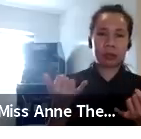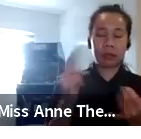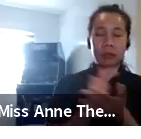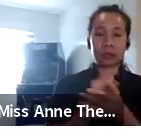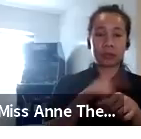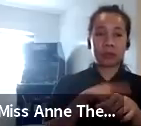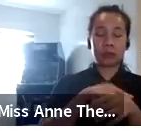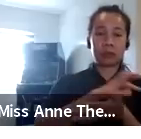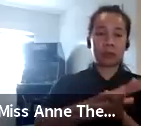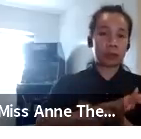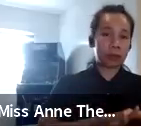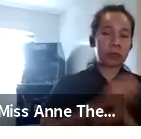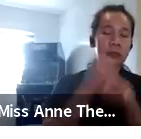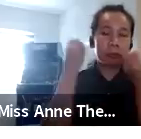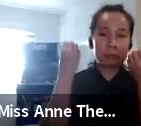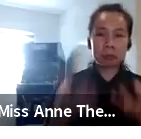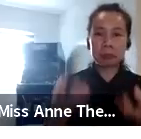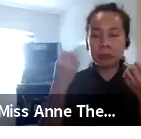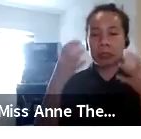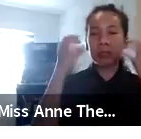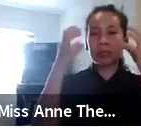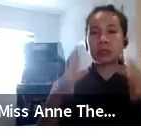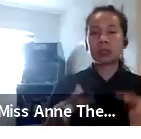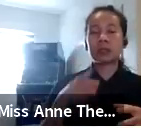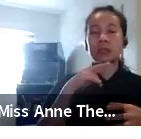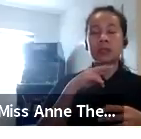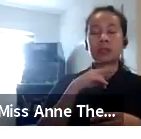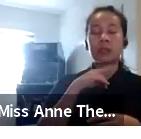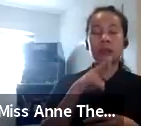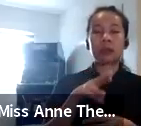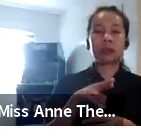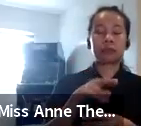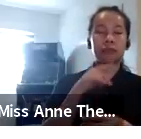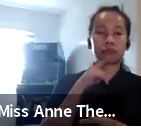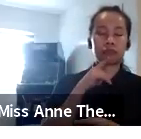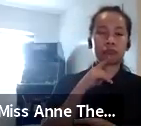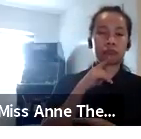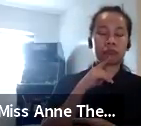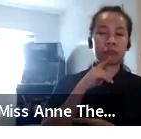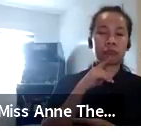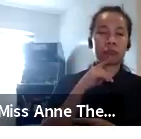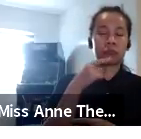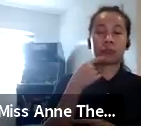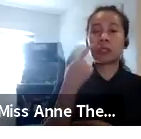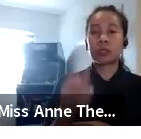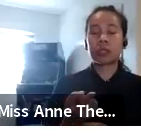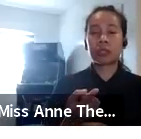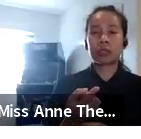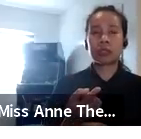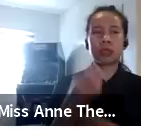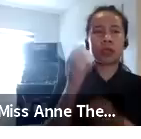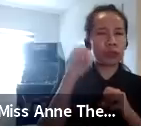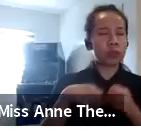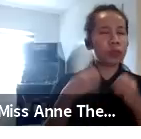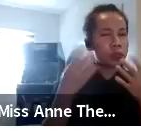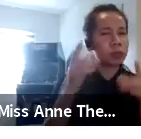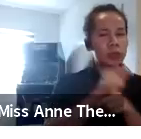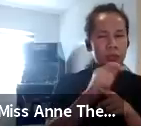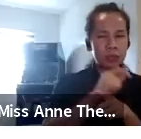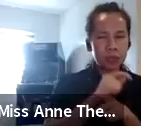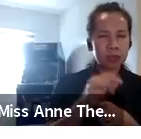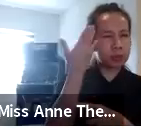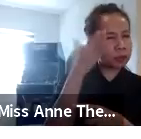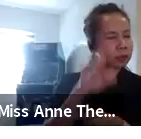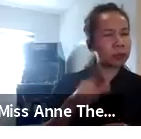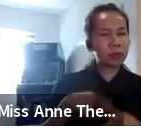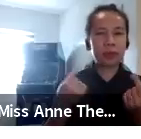pandemic, many teachers are actually saying that there are so many trainings, we don't know what to